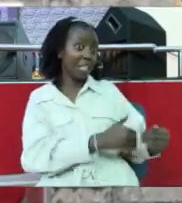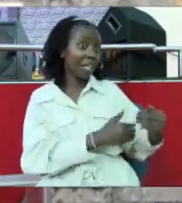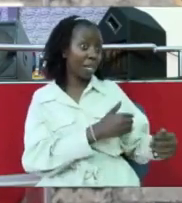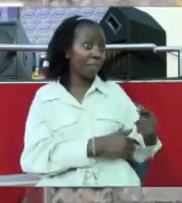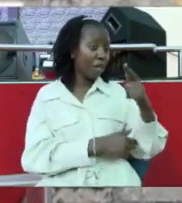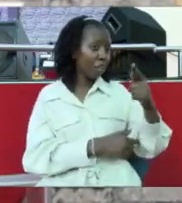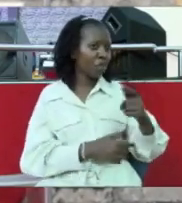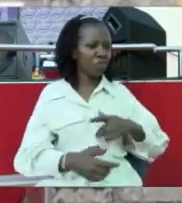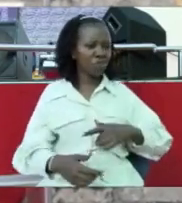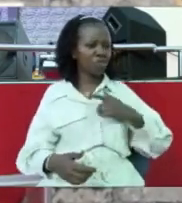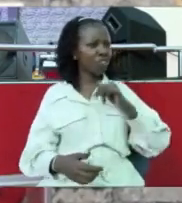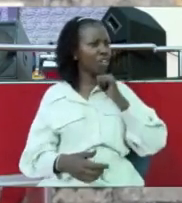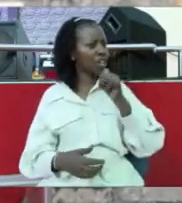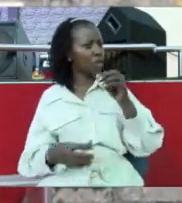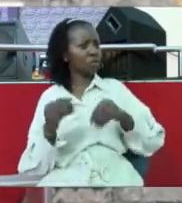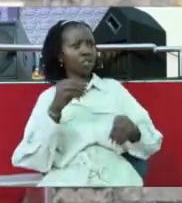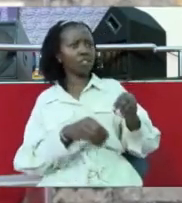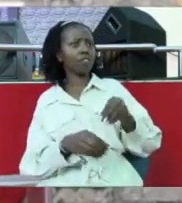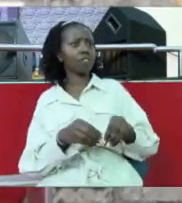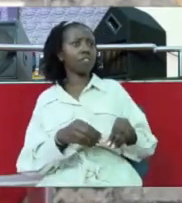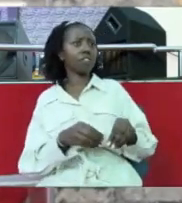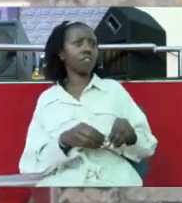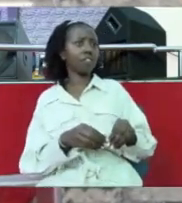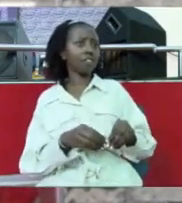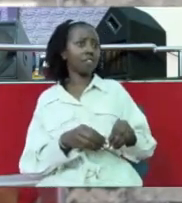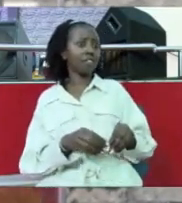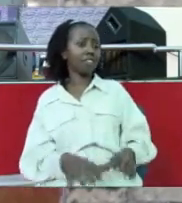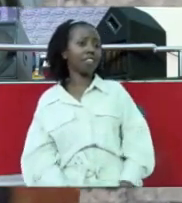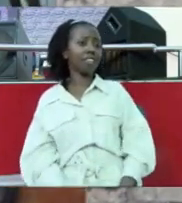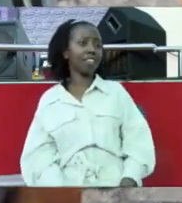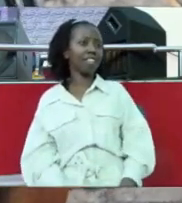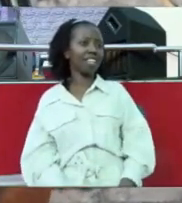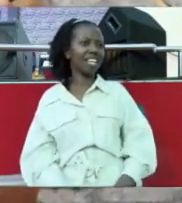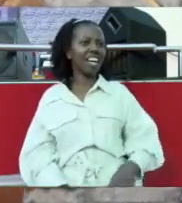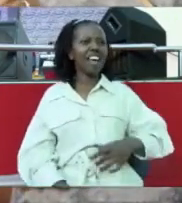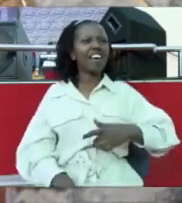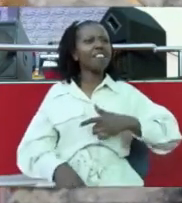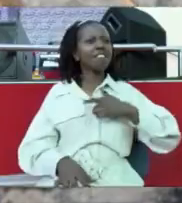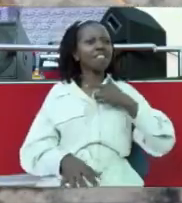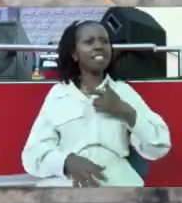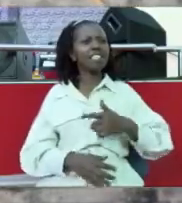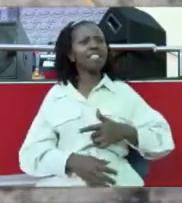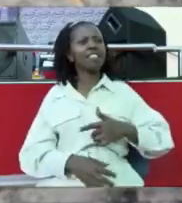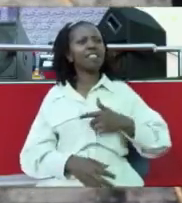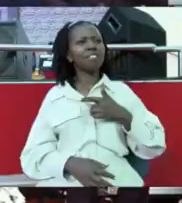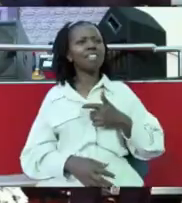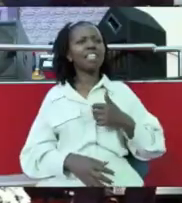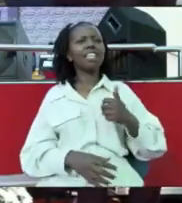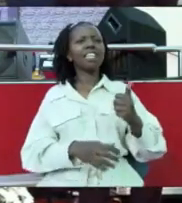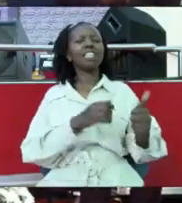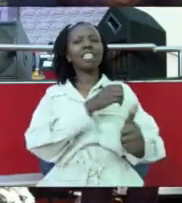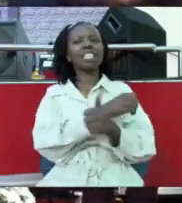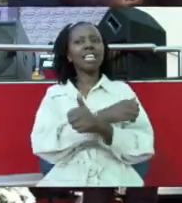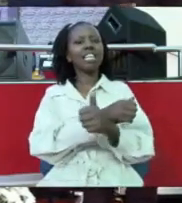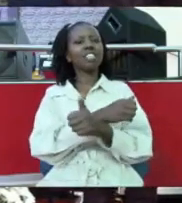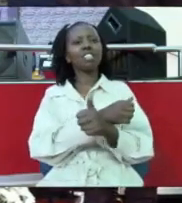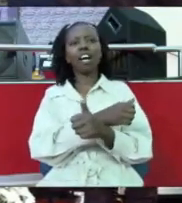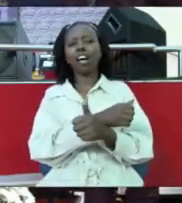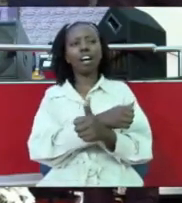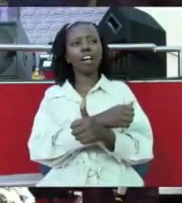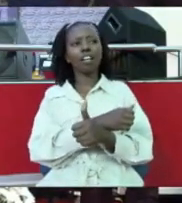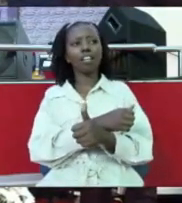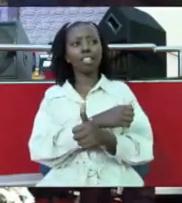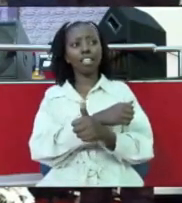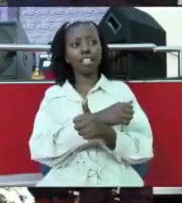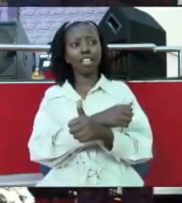giving? Unahisi ni kama hutaki kutoa? Feelings are dangerous. Hisia ni hatari. I will